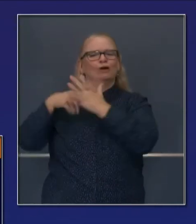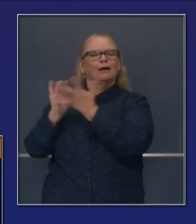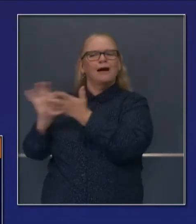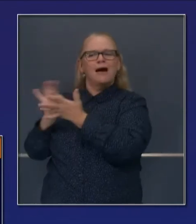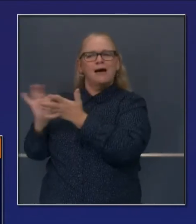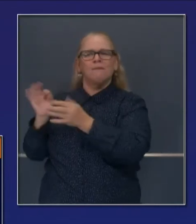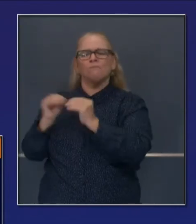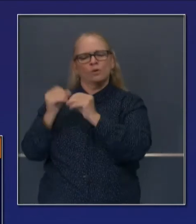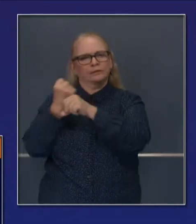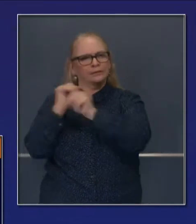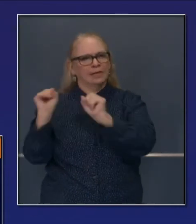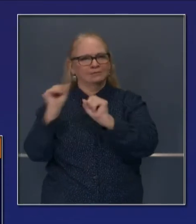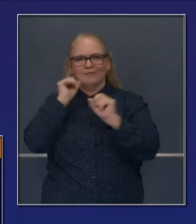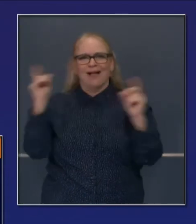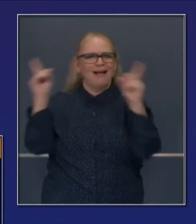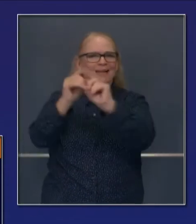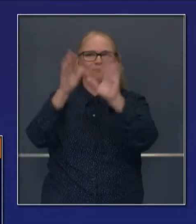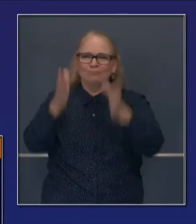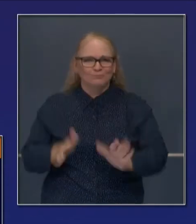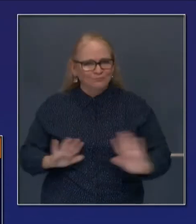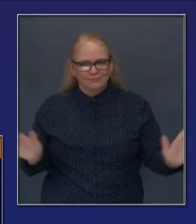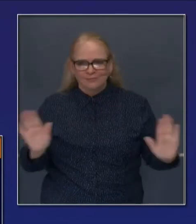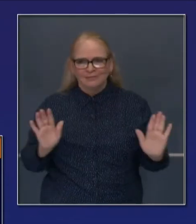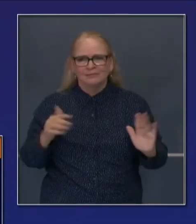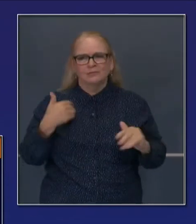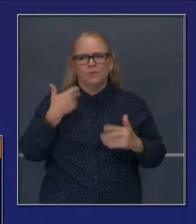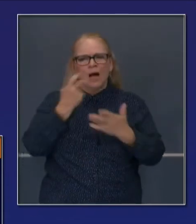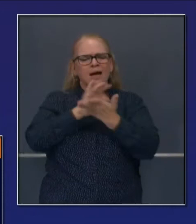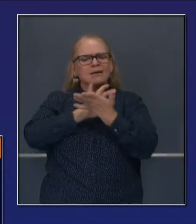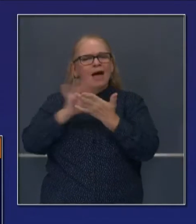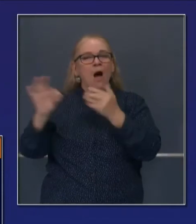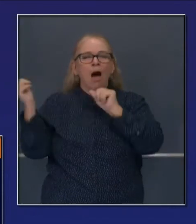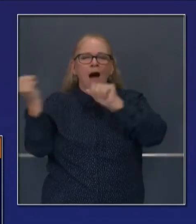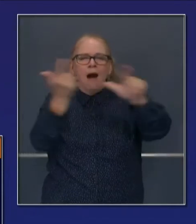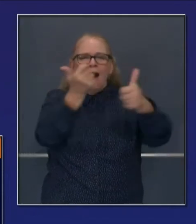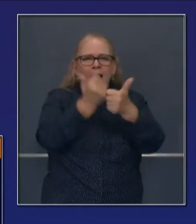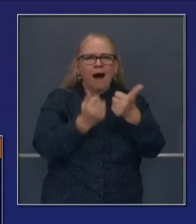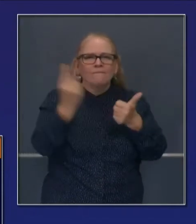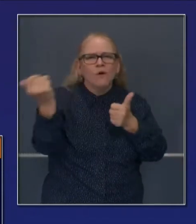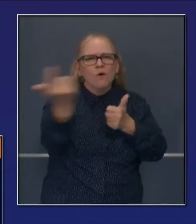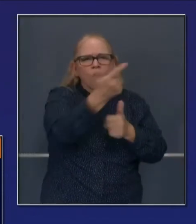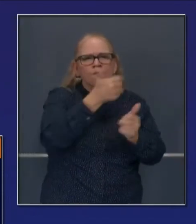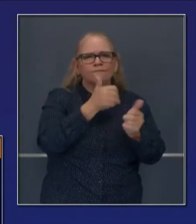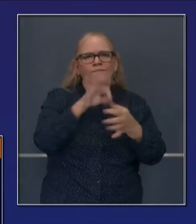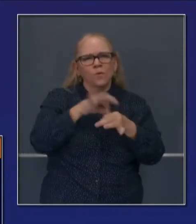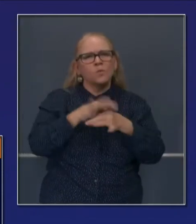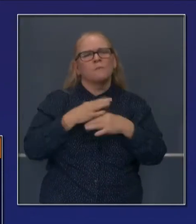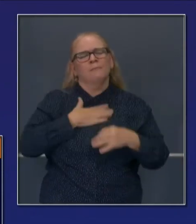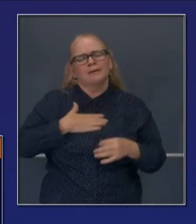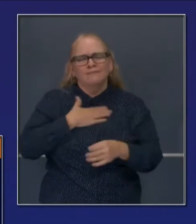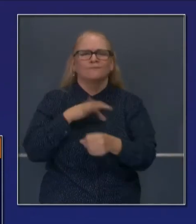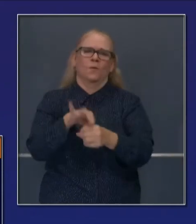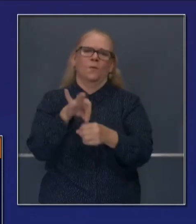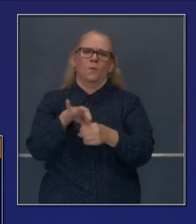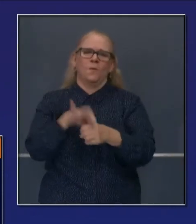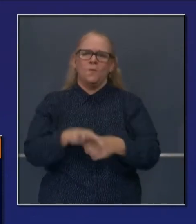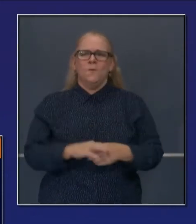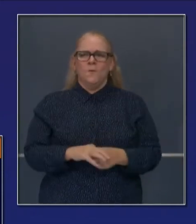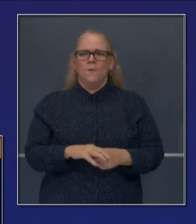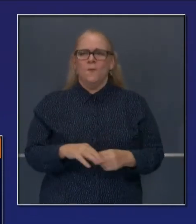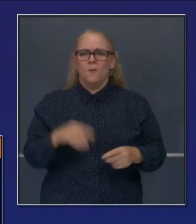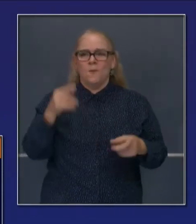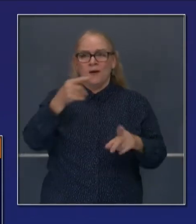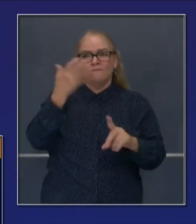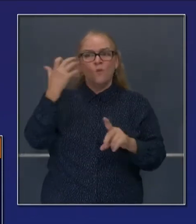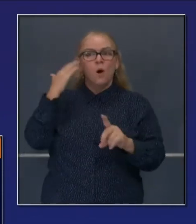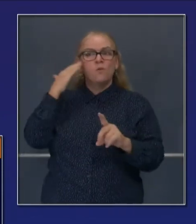responsibly make sure every single vote is counted. I'll remind you, you can track where your ballot is. There's a